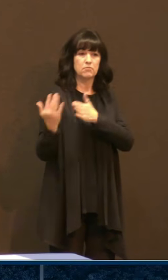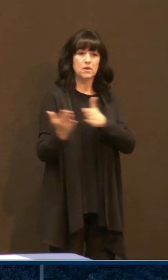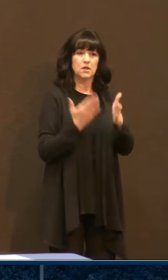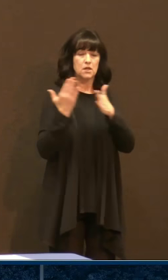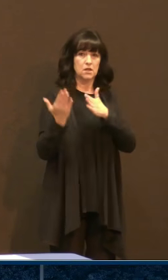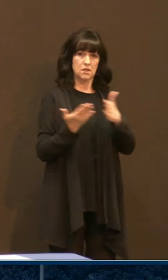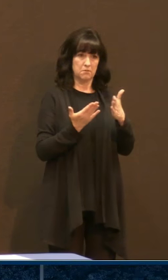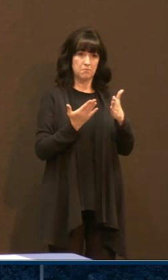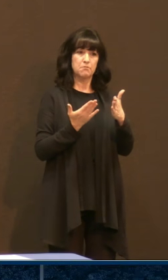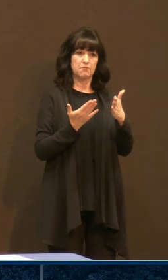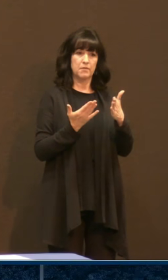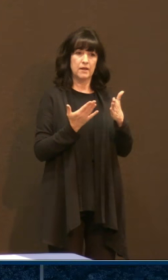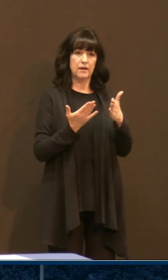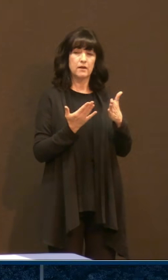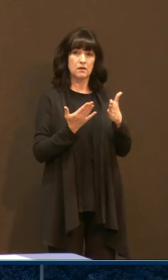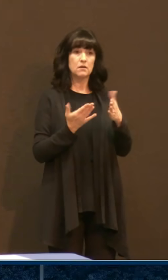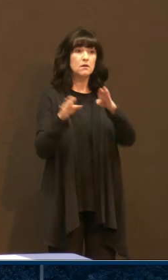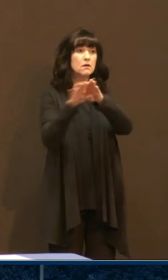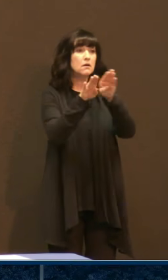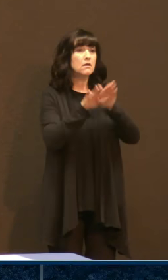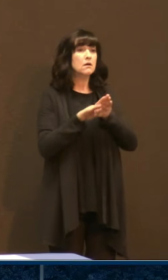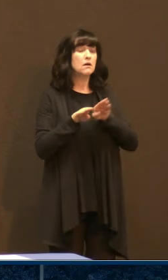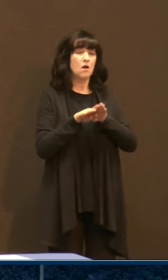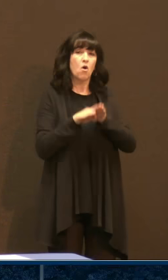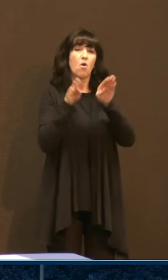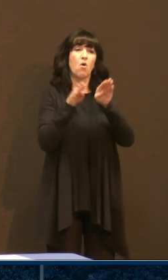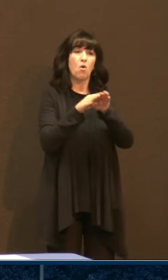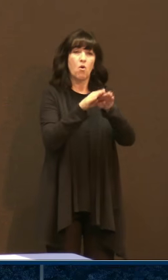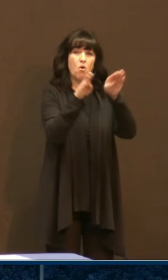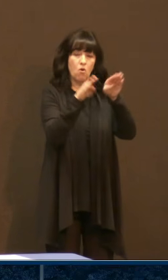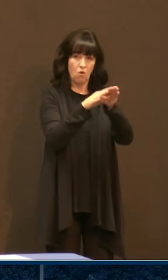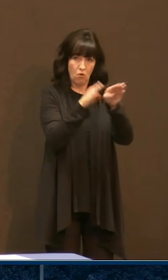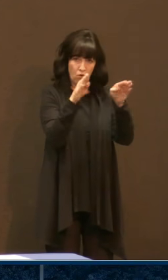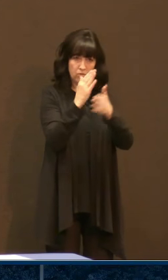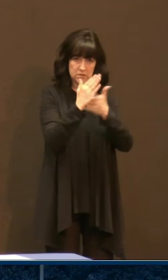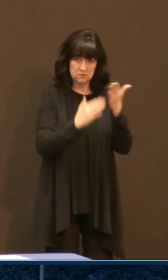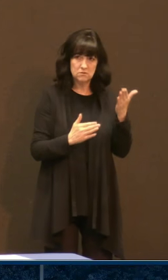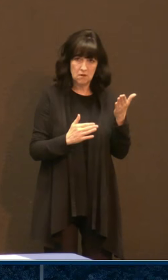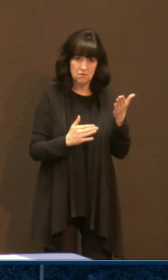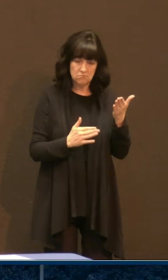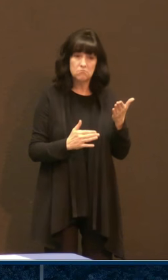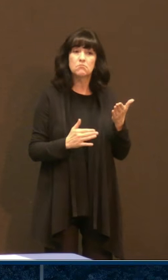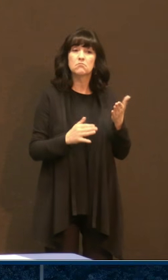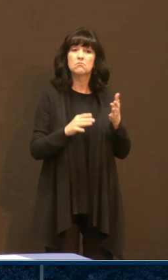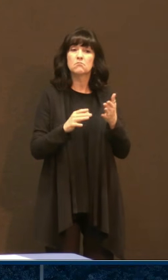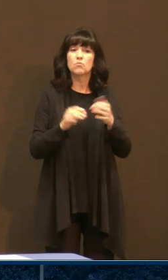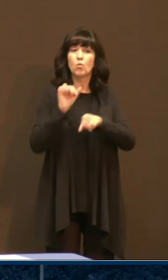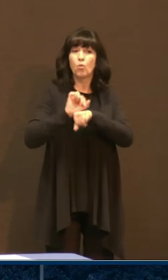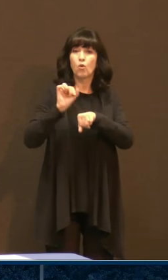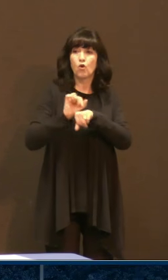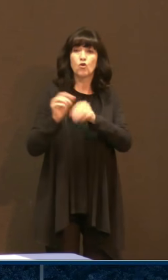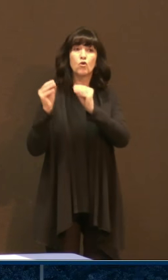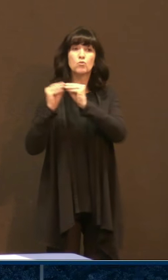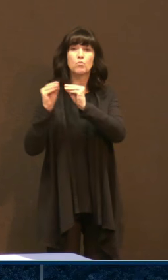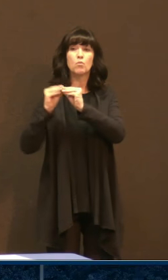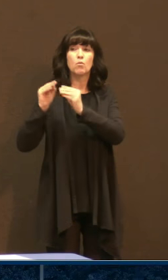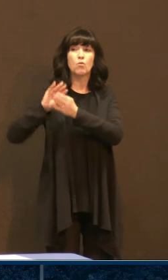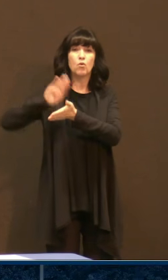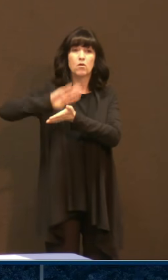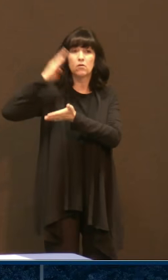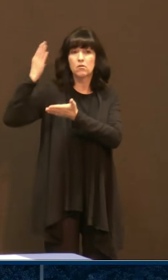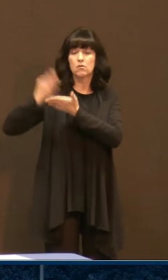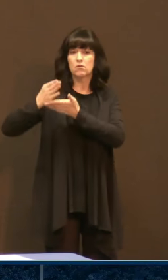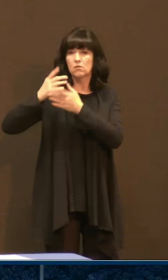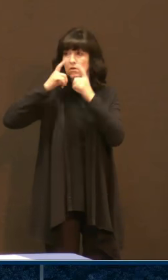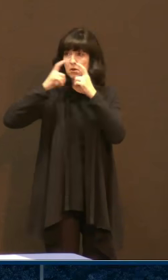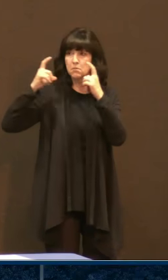needed to source and procure things maybe at a larger volume to make sure we get that here. So active conversations we